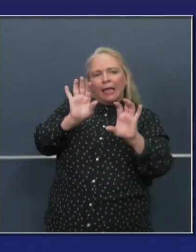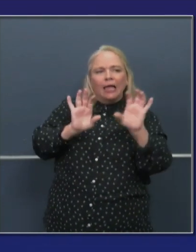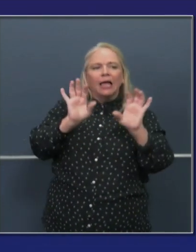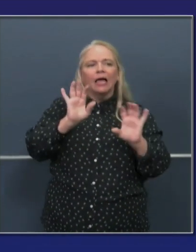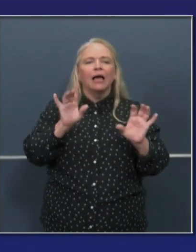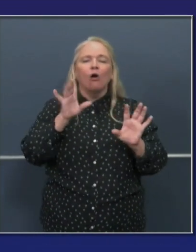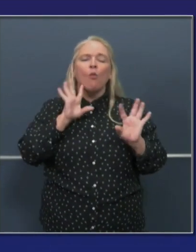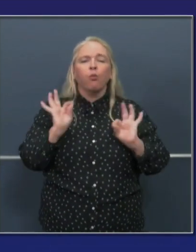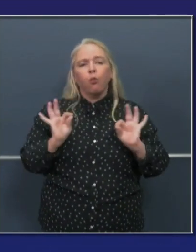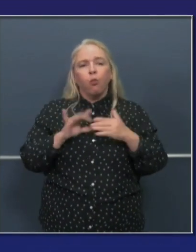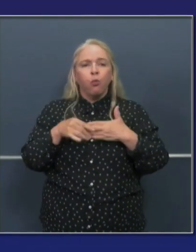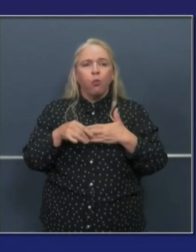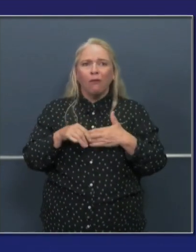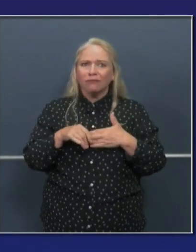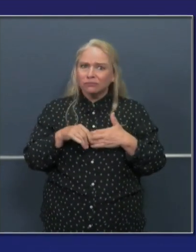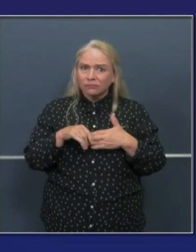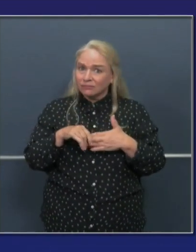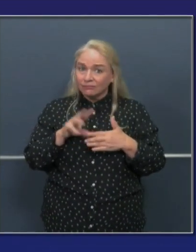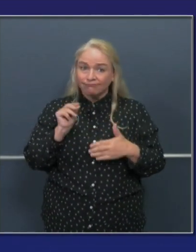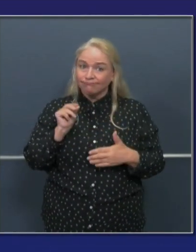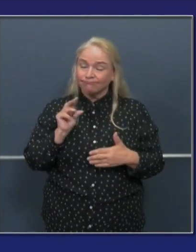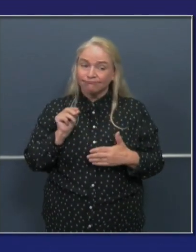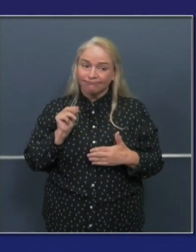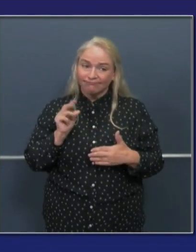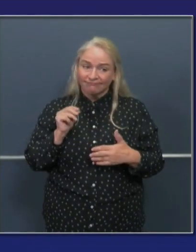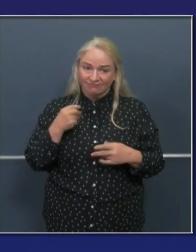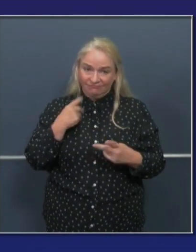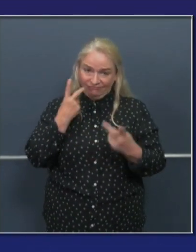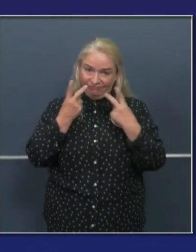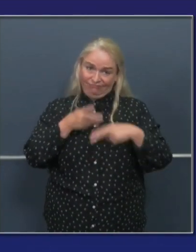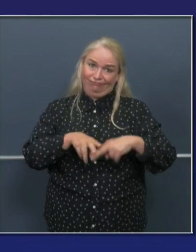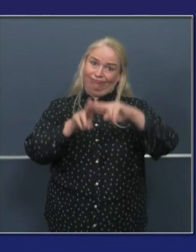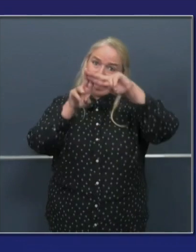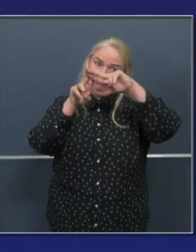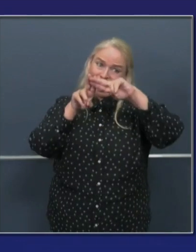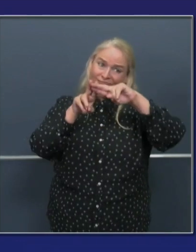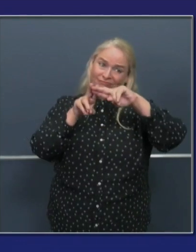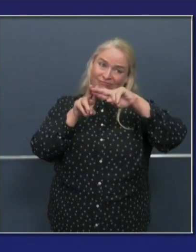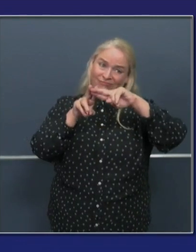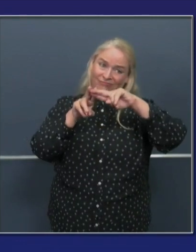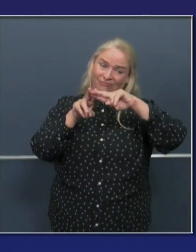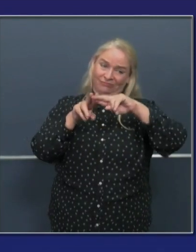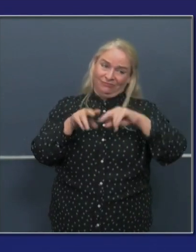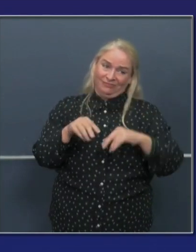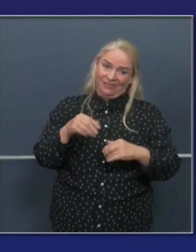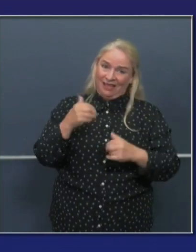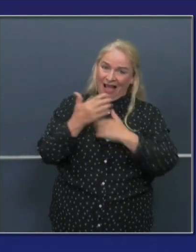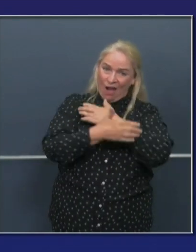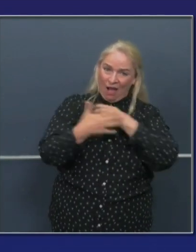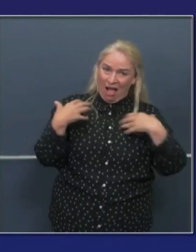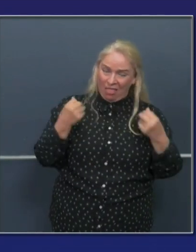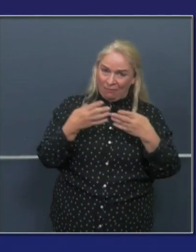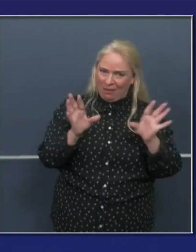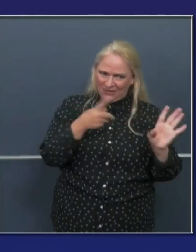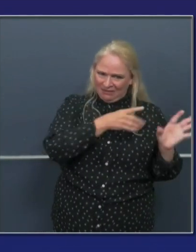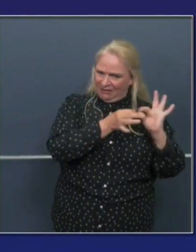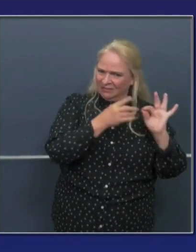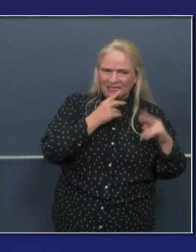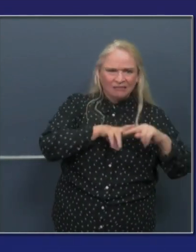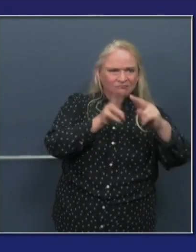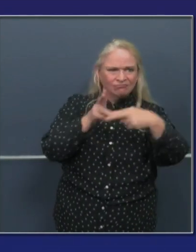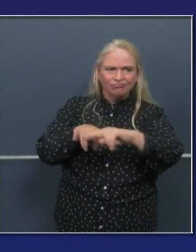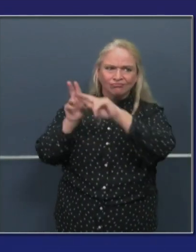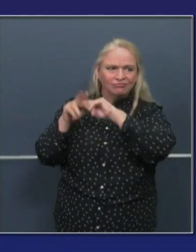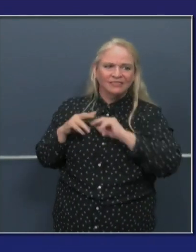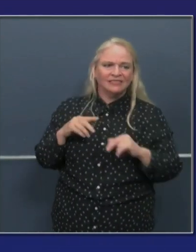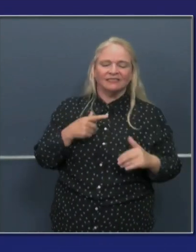we're seeing, at least based upon the feedback we're getting from our county health experts, that is one dominant area of concern.